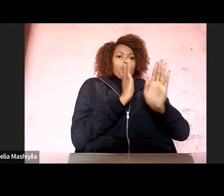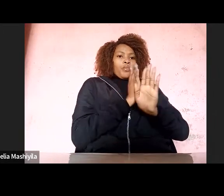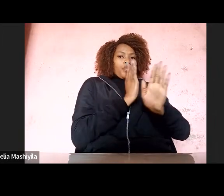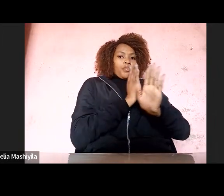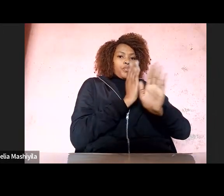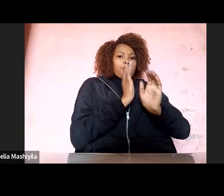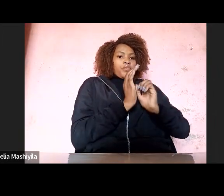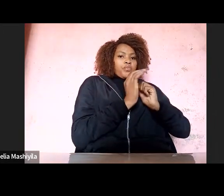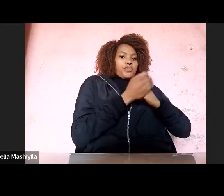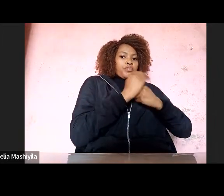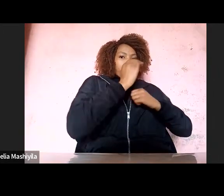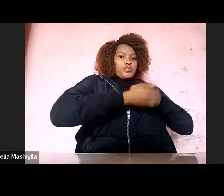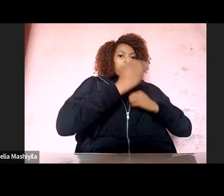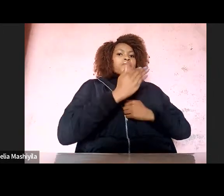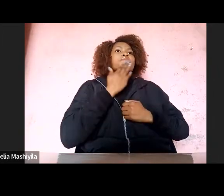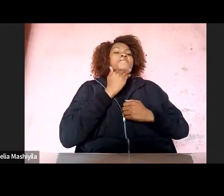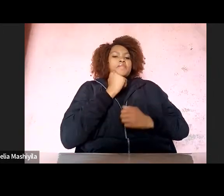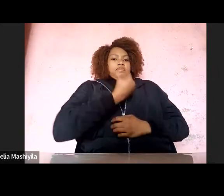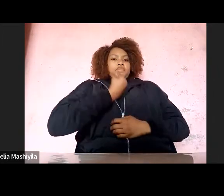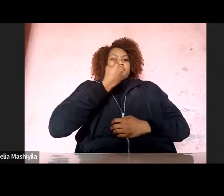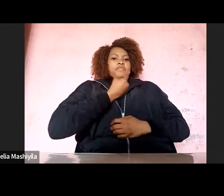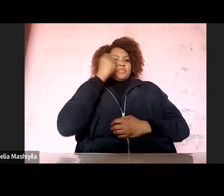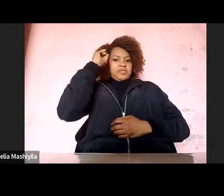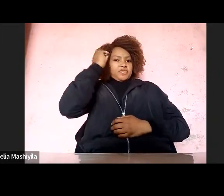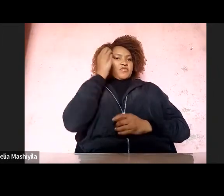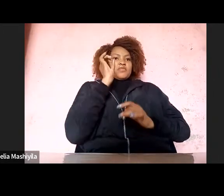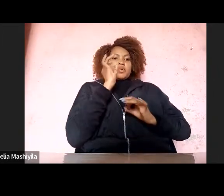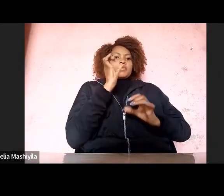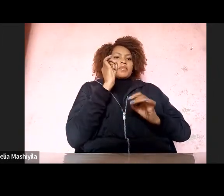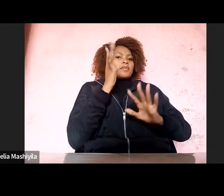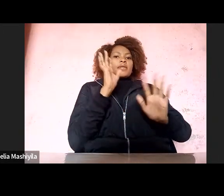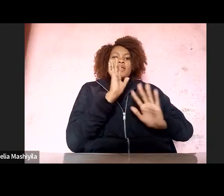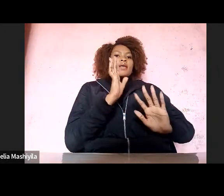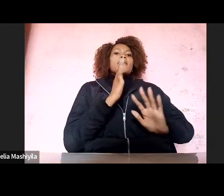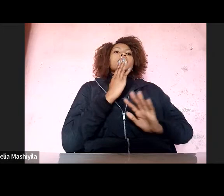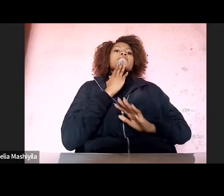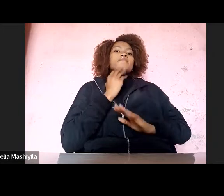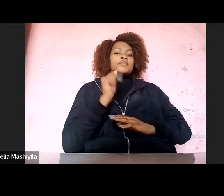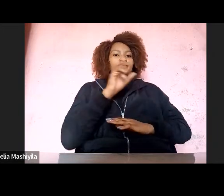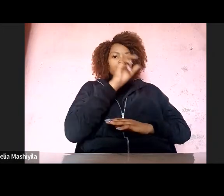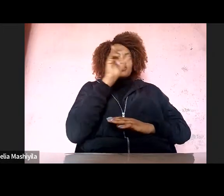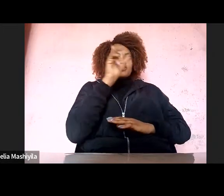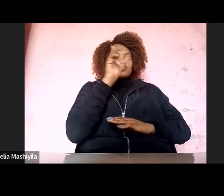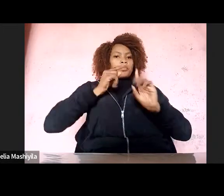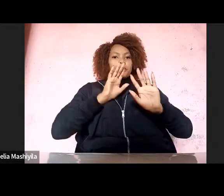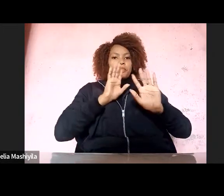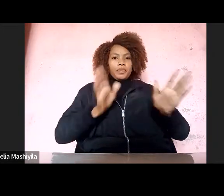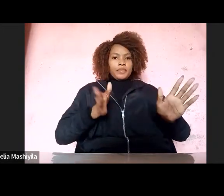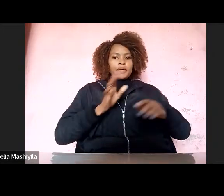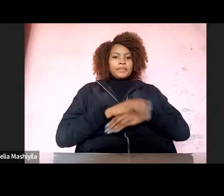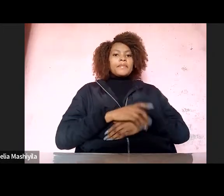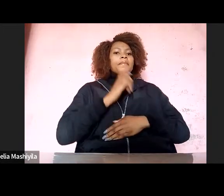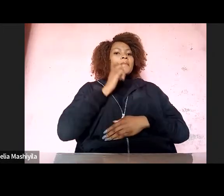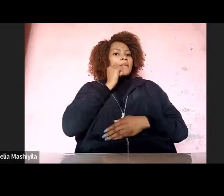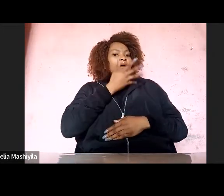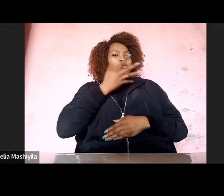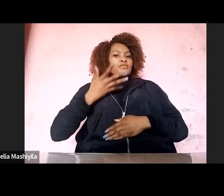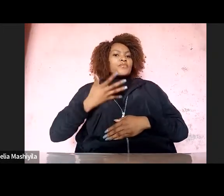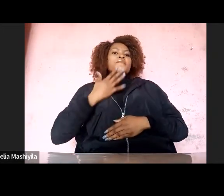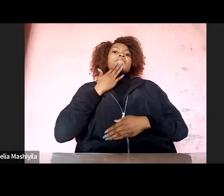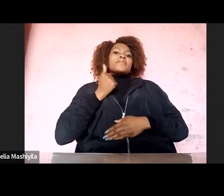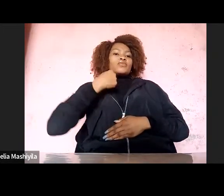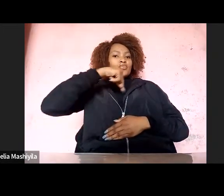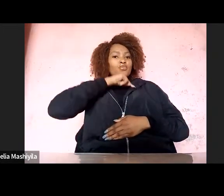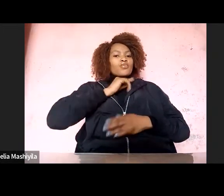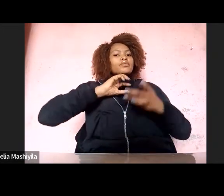not disclose any personal information in the chat as part of your question. Ladies and gentlemen, we will try to respond to as